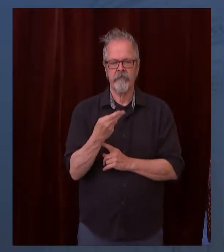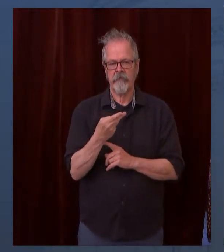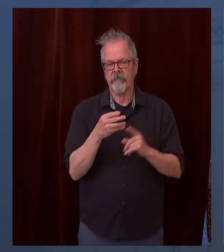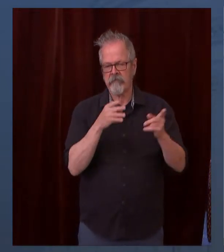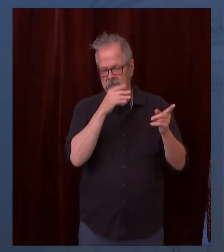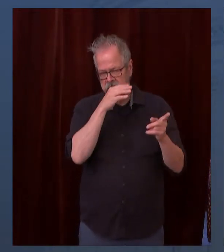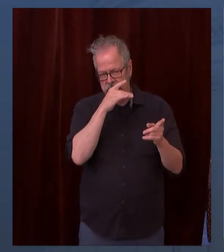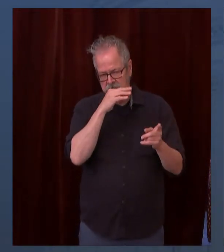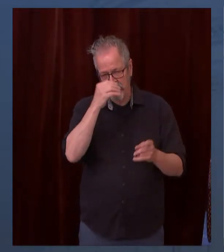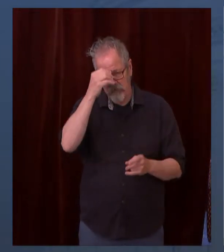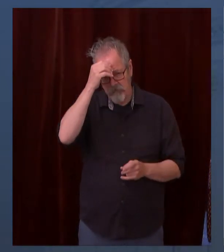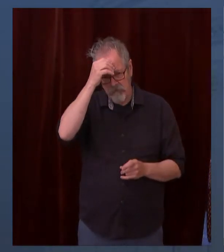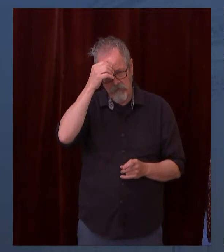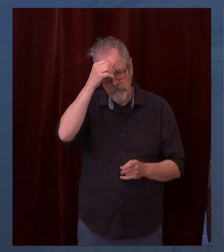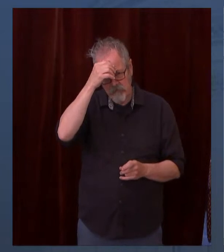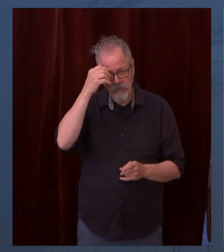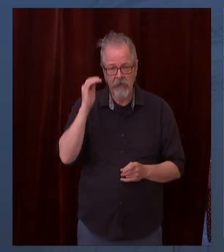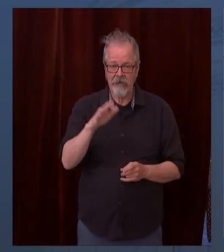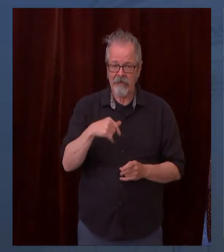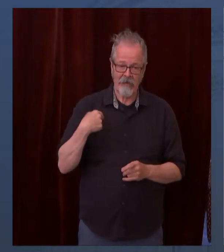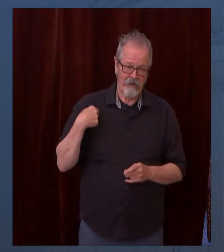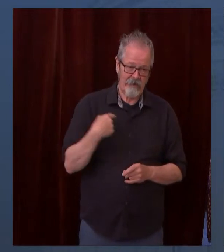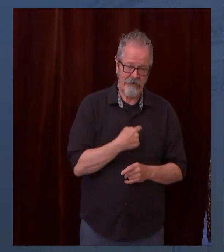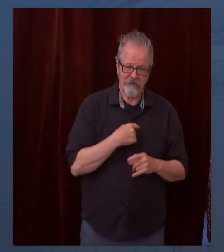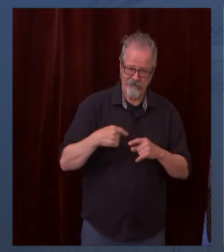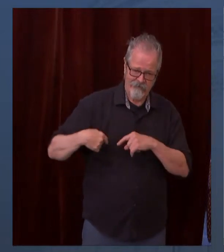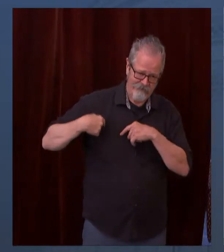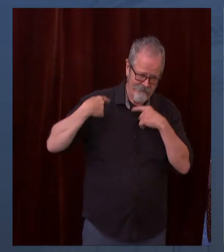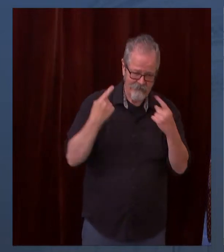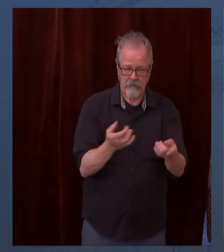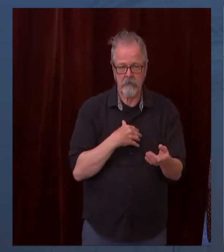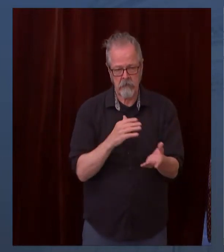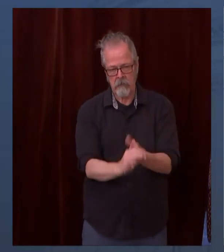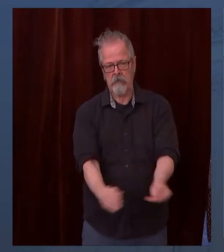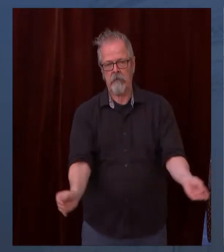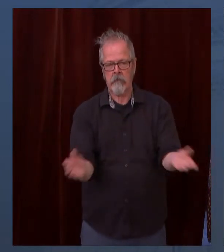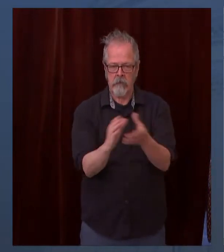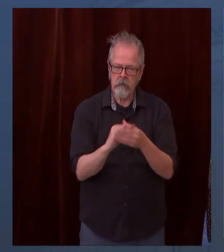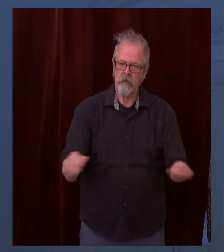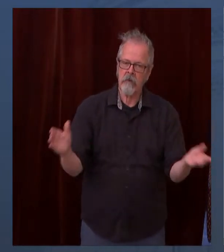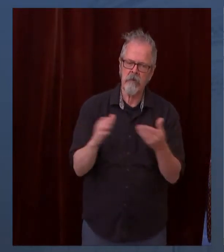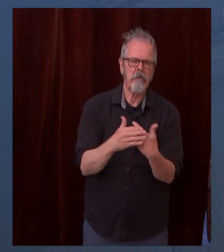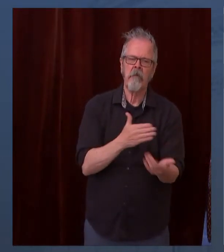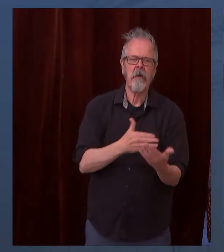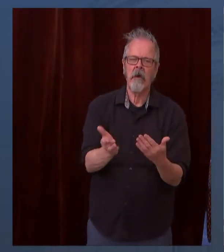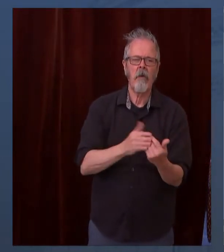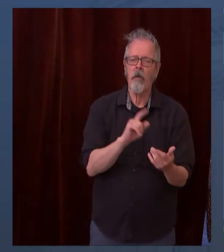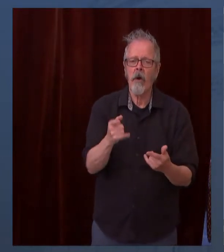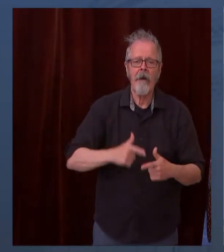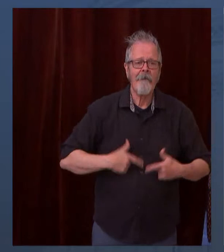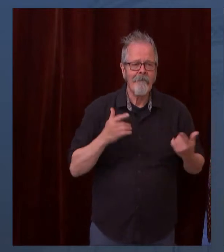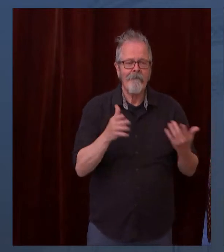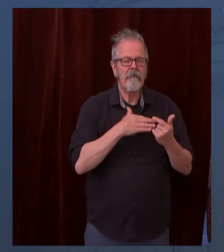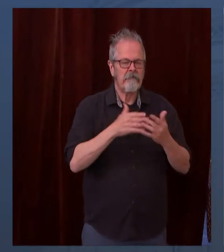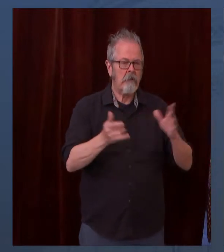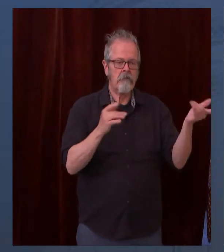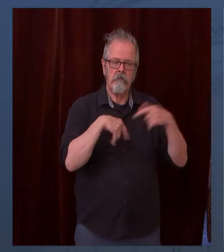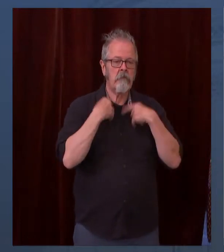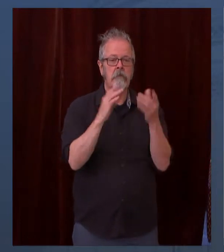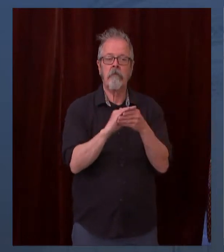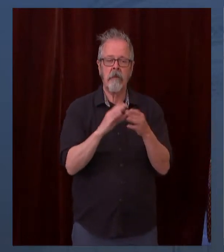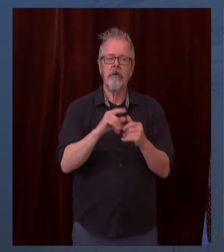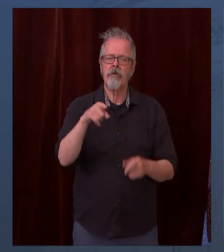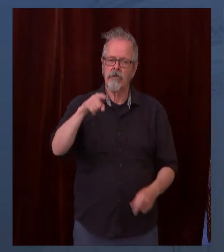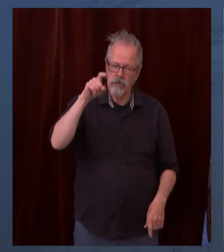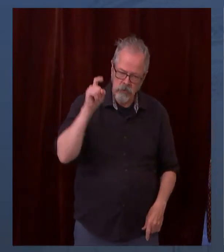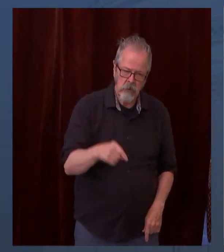matter where people live or who they are, that they have access to vaccines. And that's the commitment that we're going to continue to have as we make